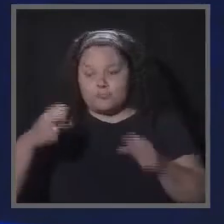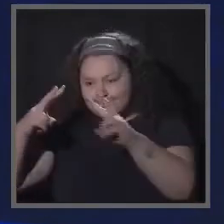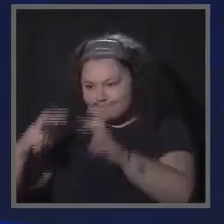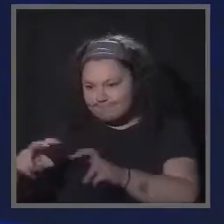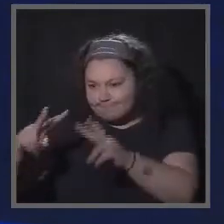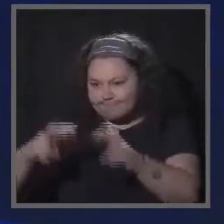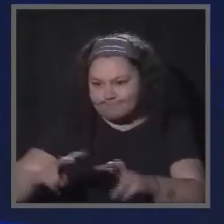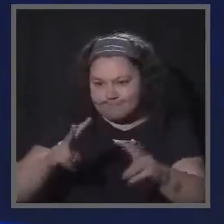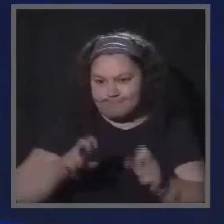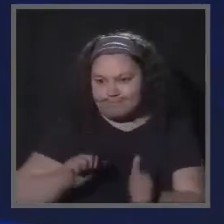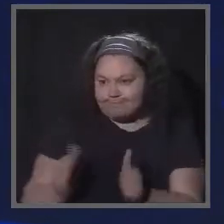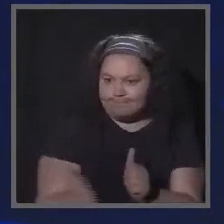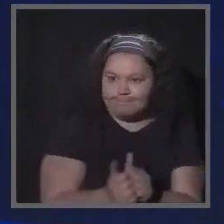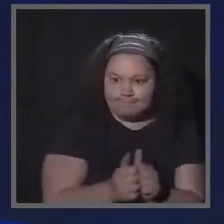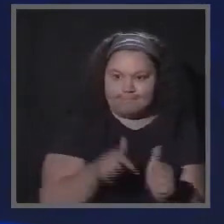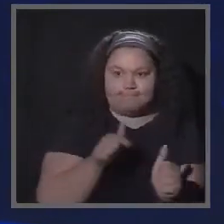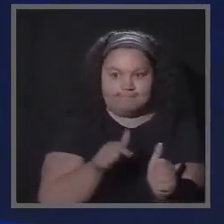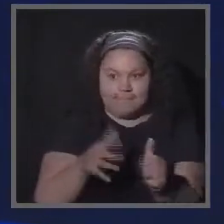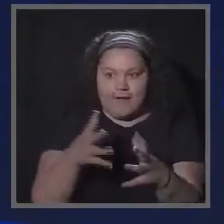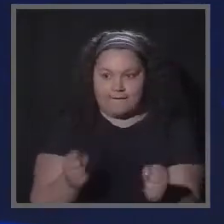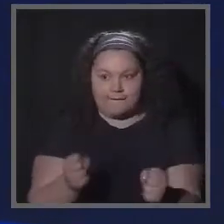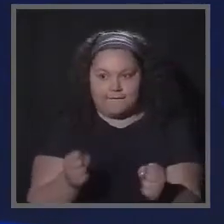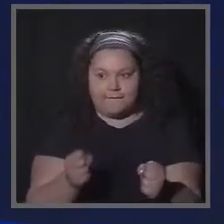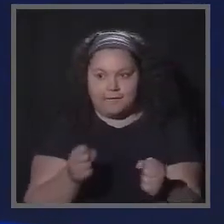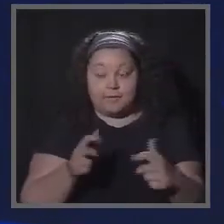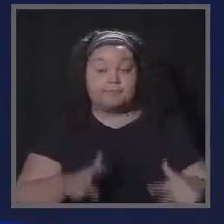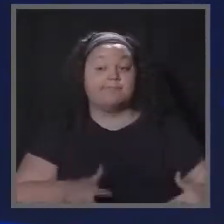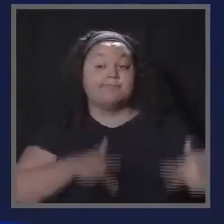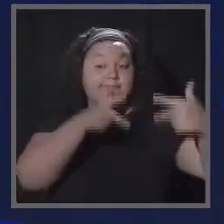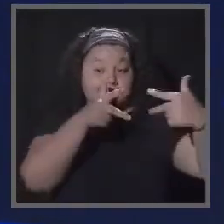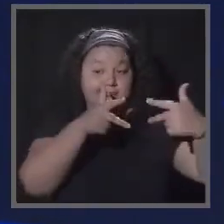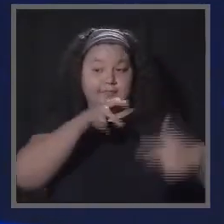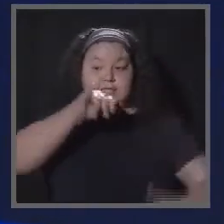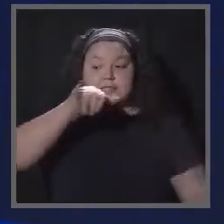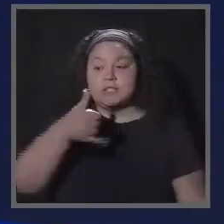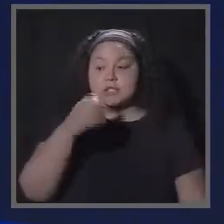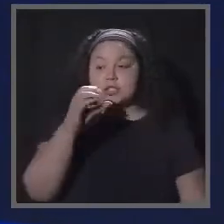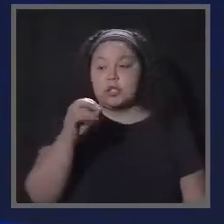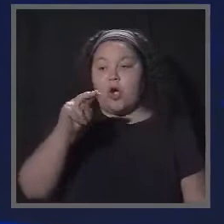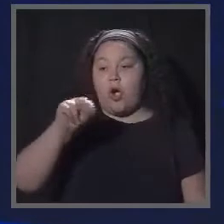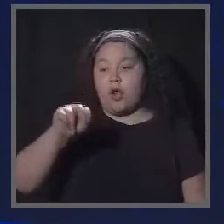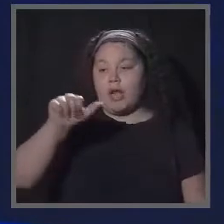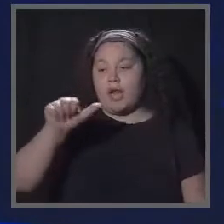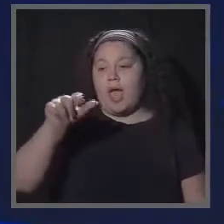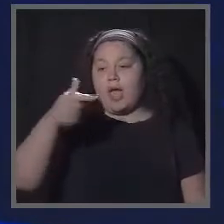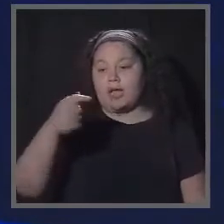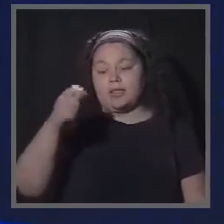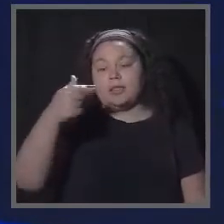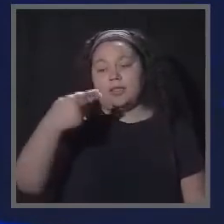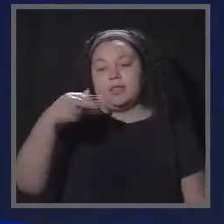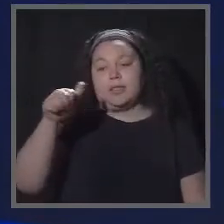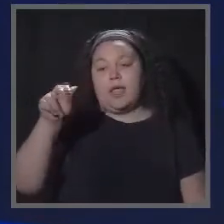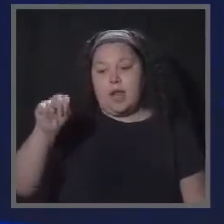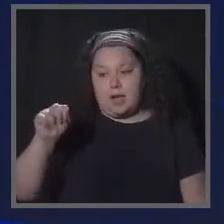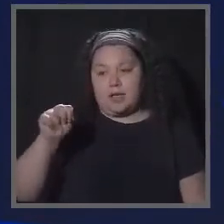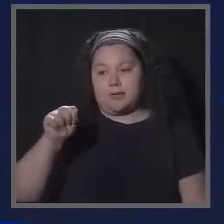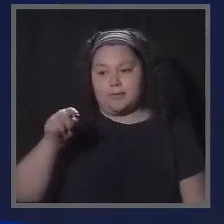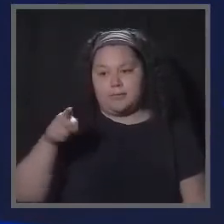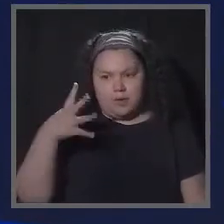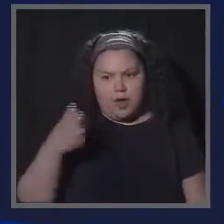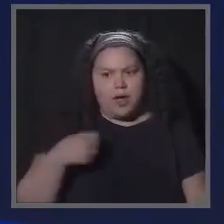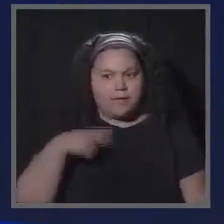joining remotely. We have with us Jonathan. I don't know if you can hear us. I can't see you, but I'm sure you're